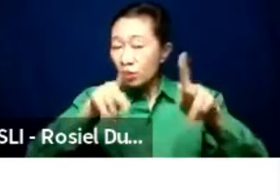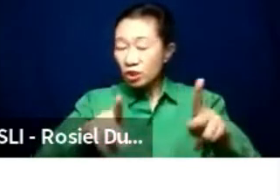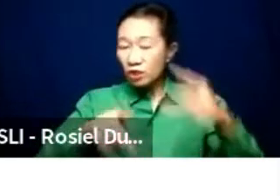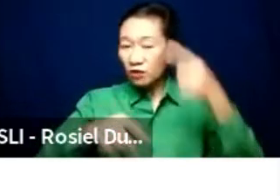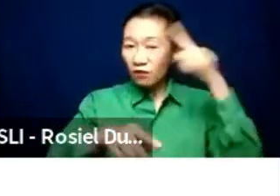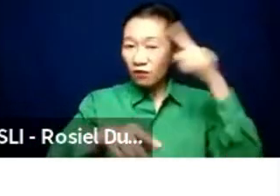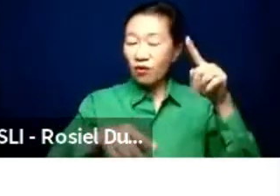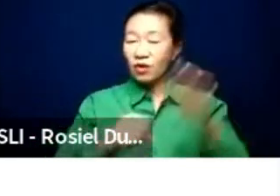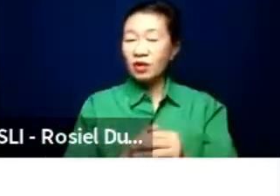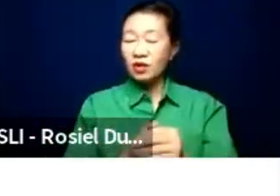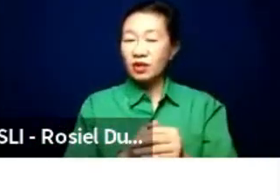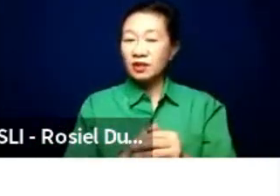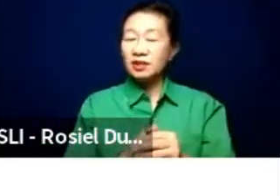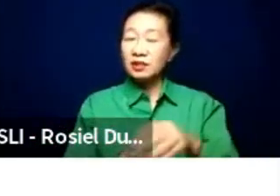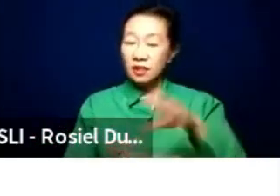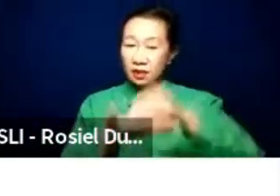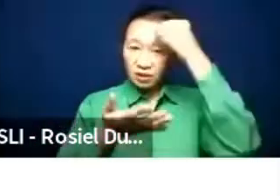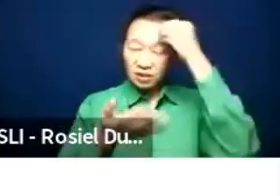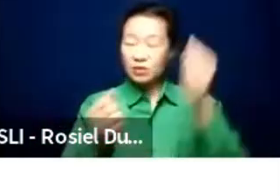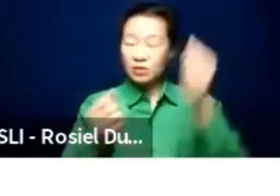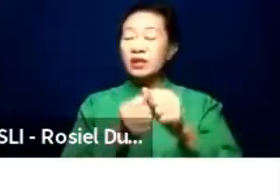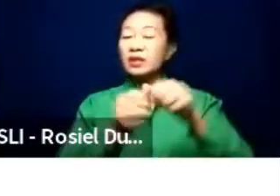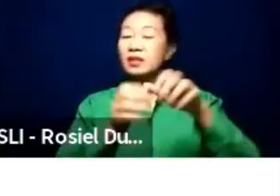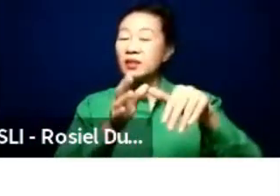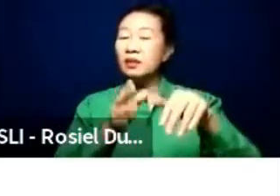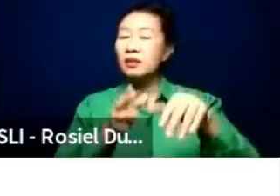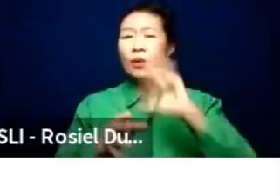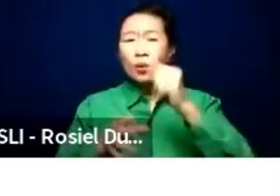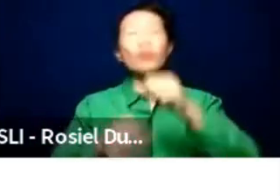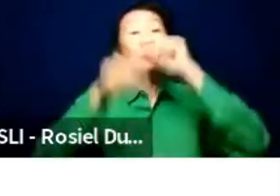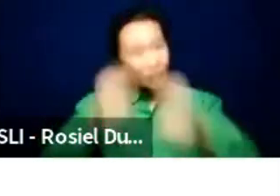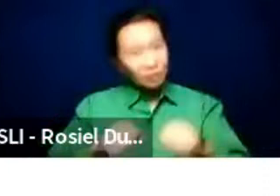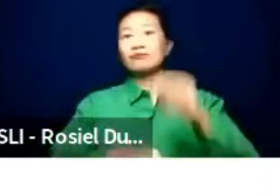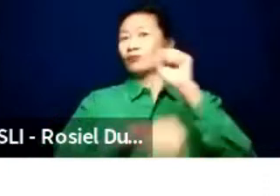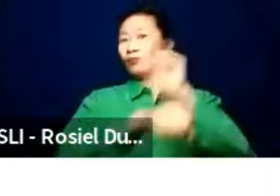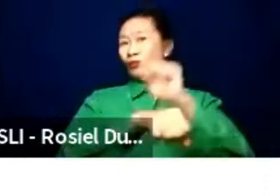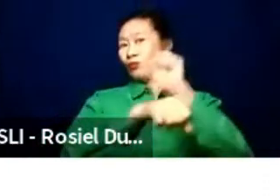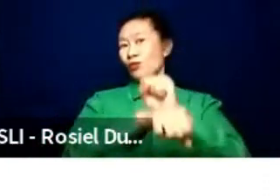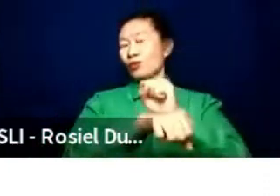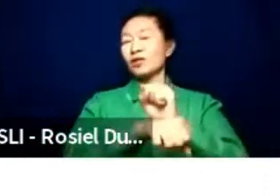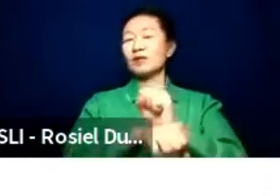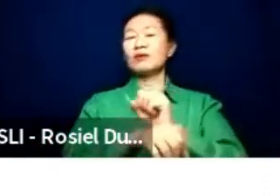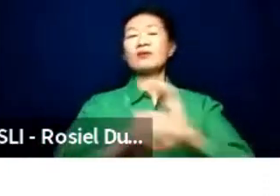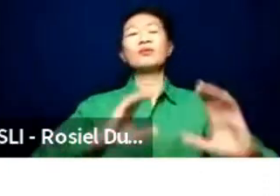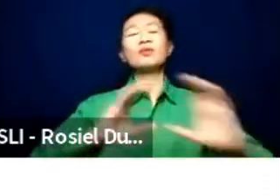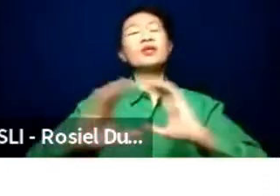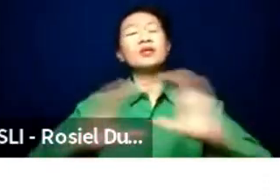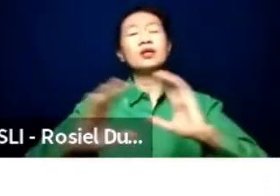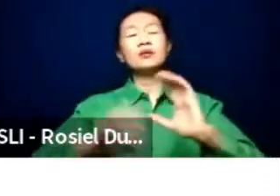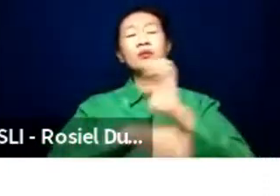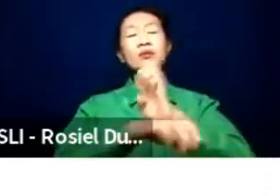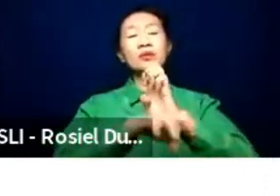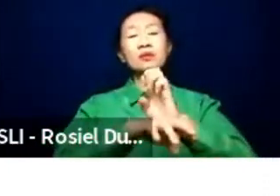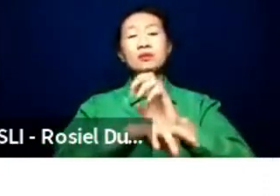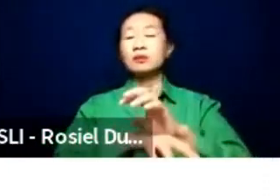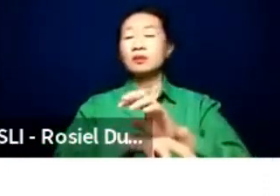for learners with disabilities to actually work in competitive employment. Of course, this is not an